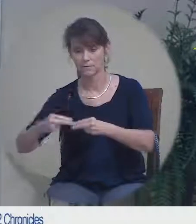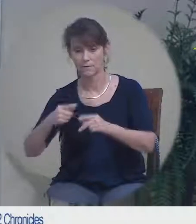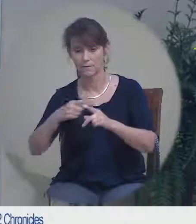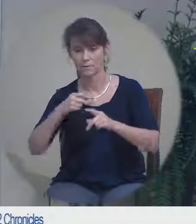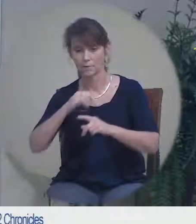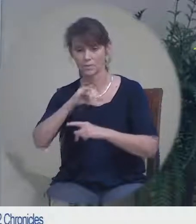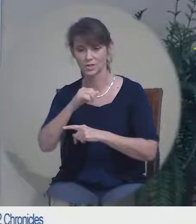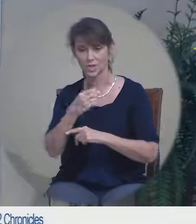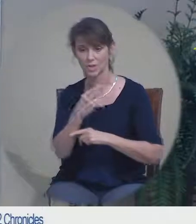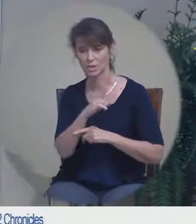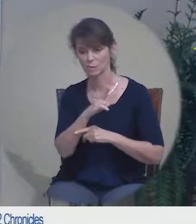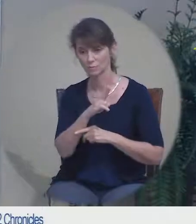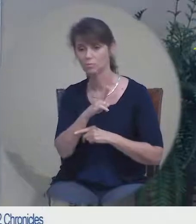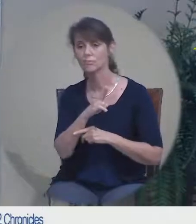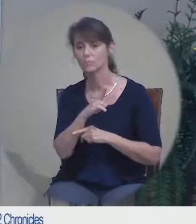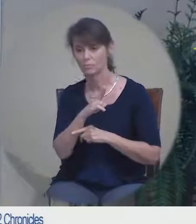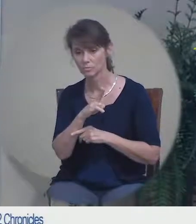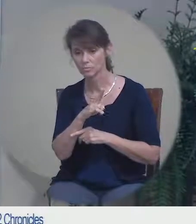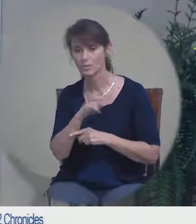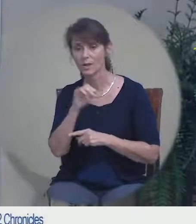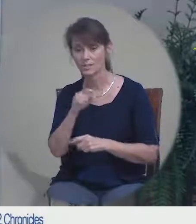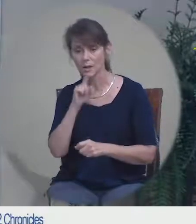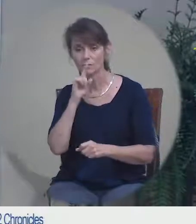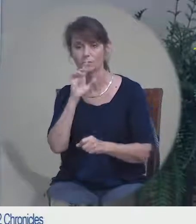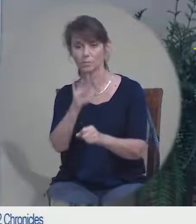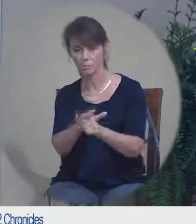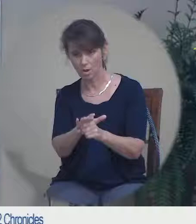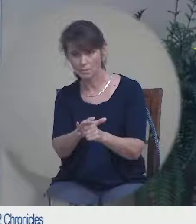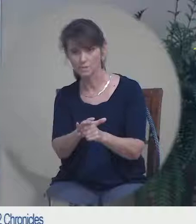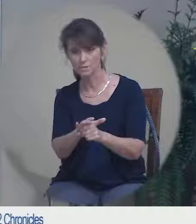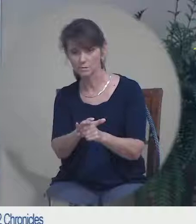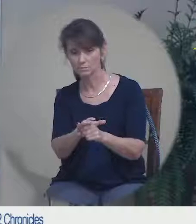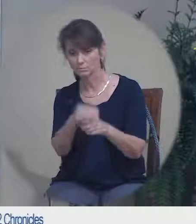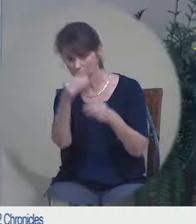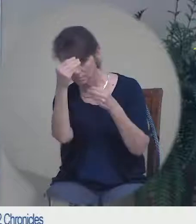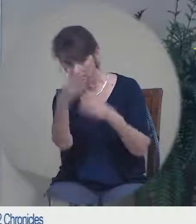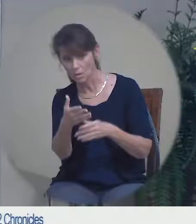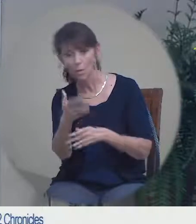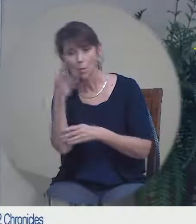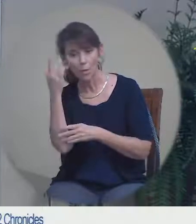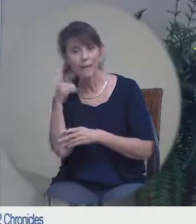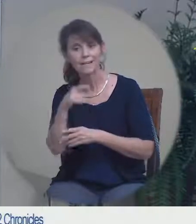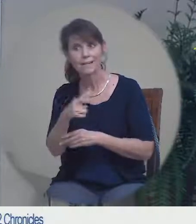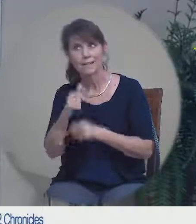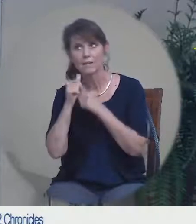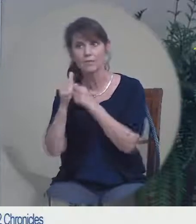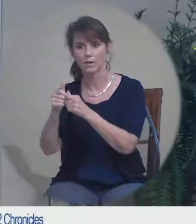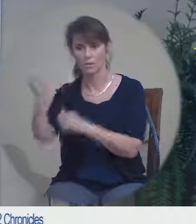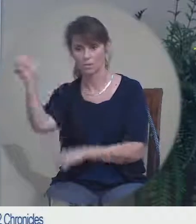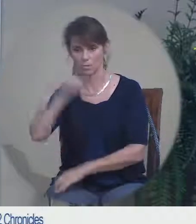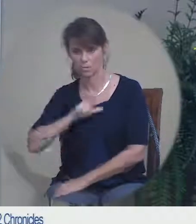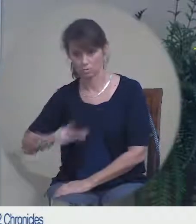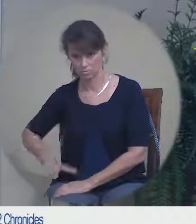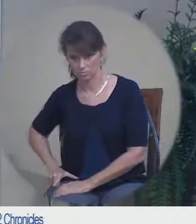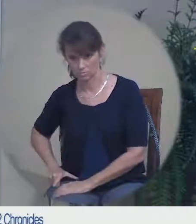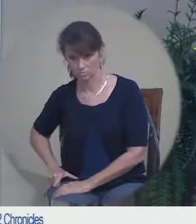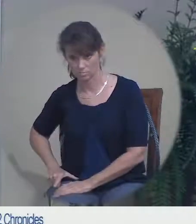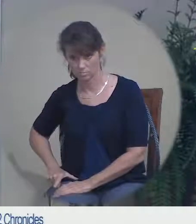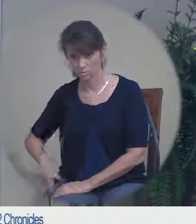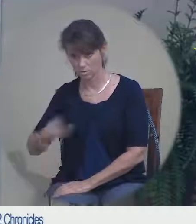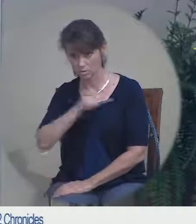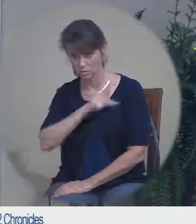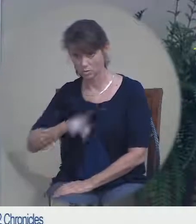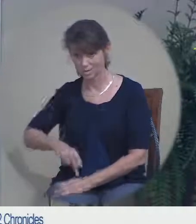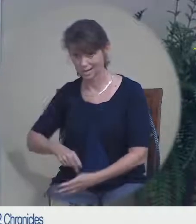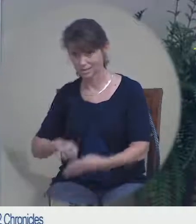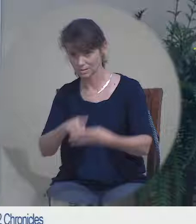the prophetic promise made to Jehu because he was willing to serve the Lord. And so when we look at these kings, we're going to be